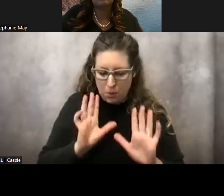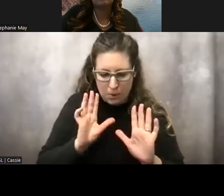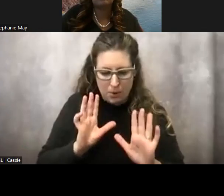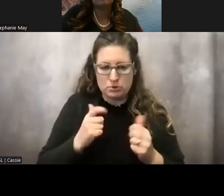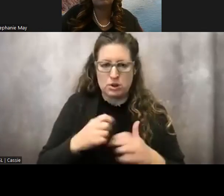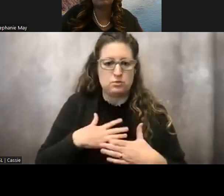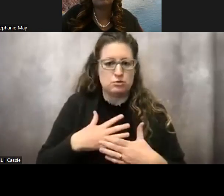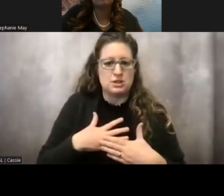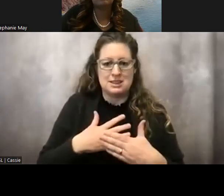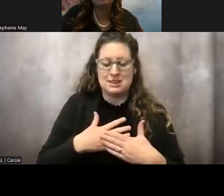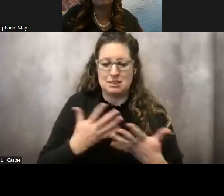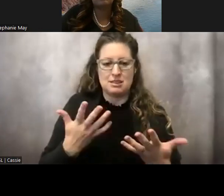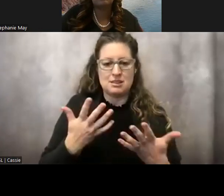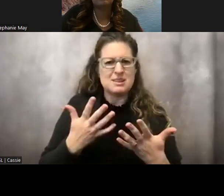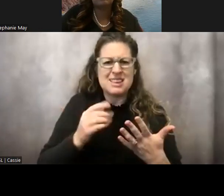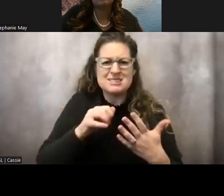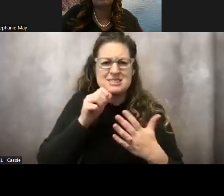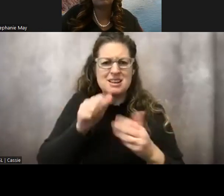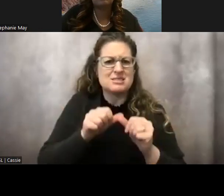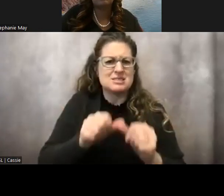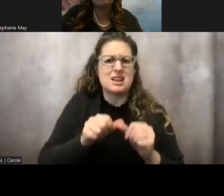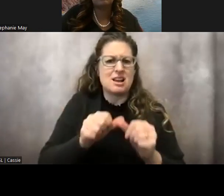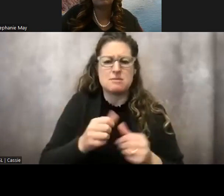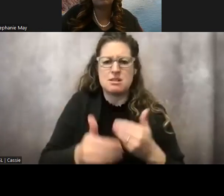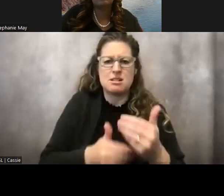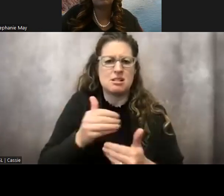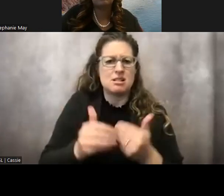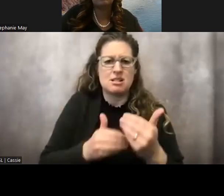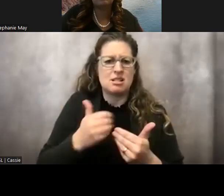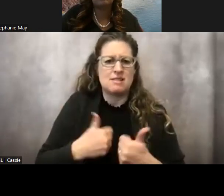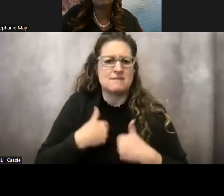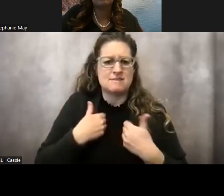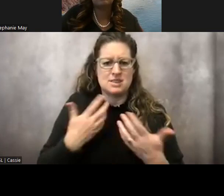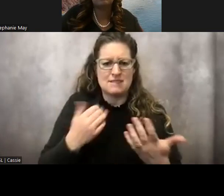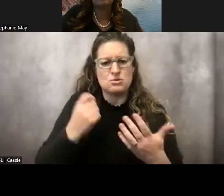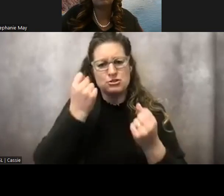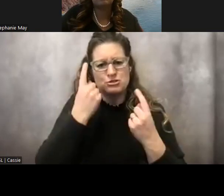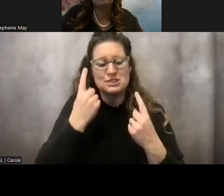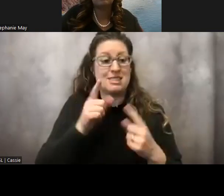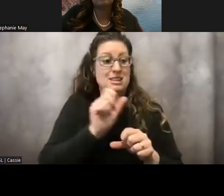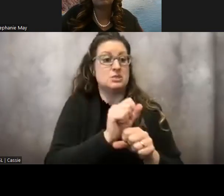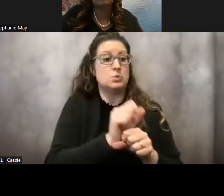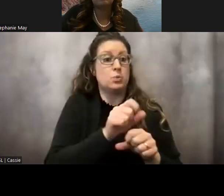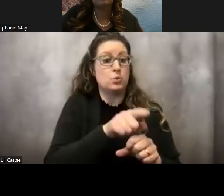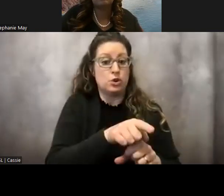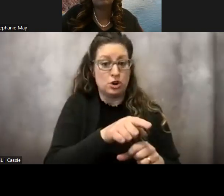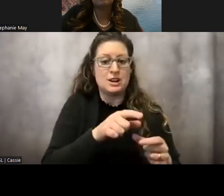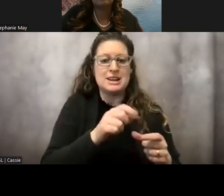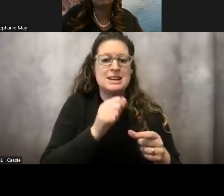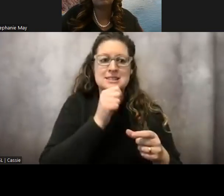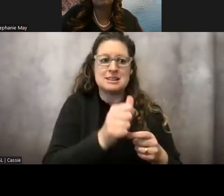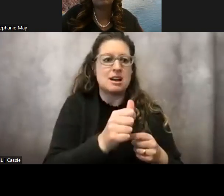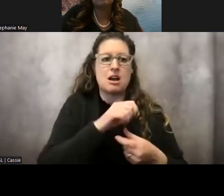sustainable. How do we begin to recover ourselves and to understand that this work is an extension of ourselves, not the basis of our